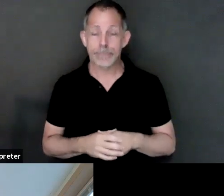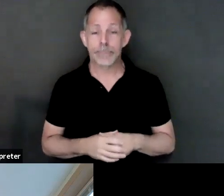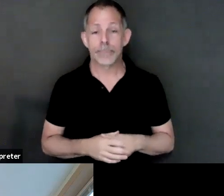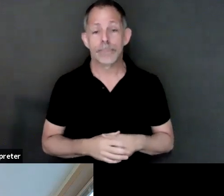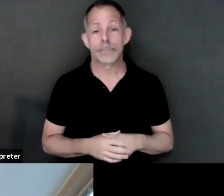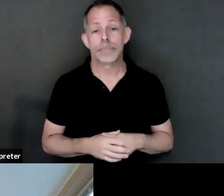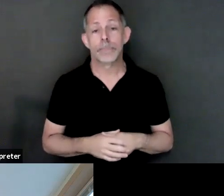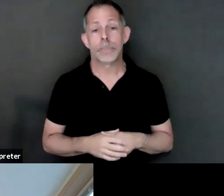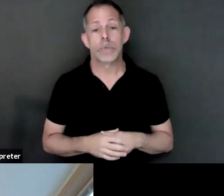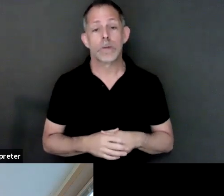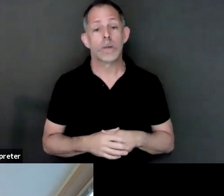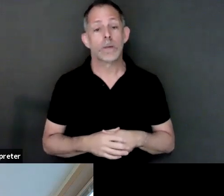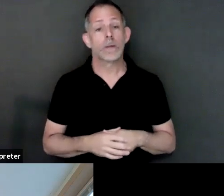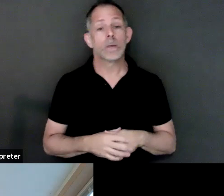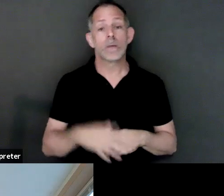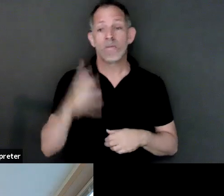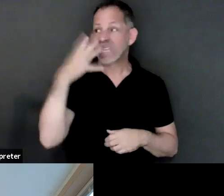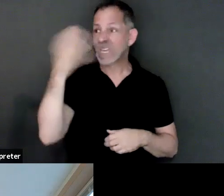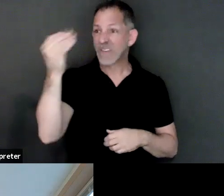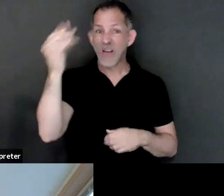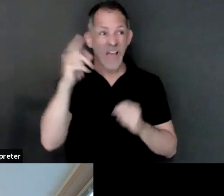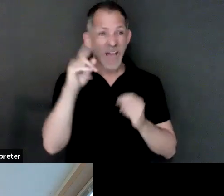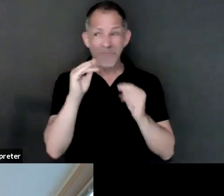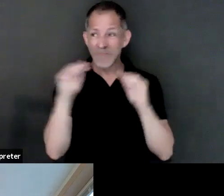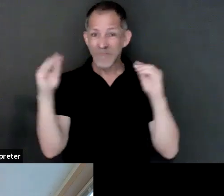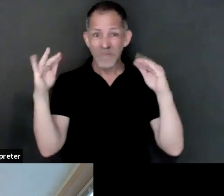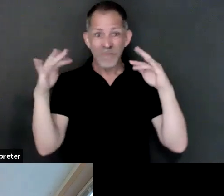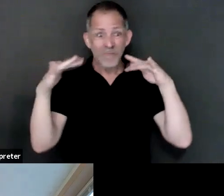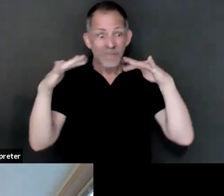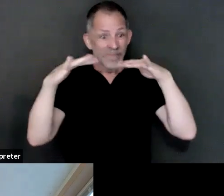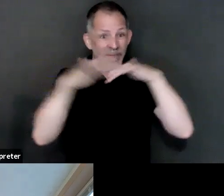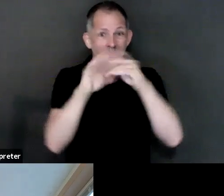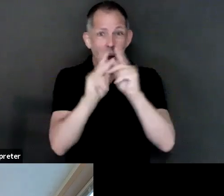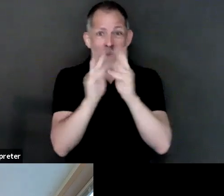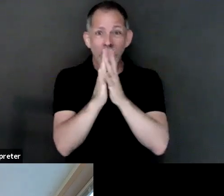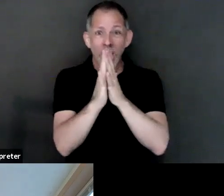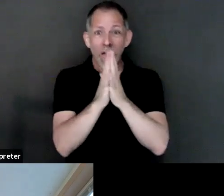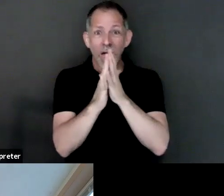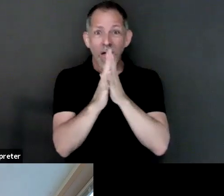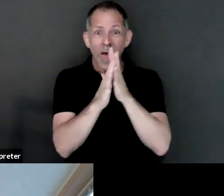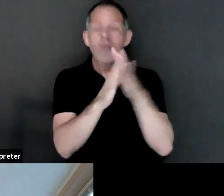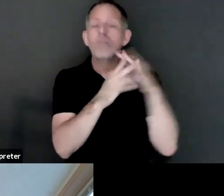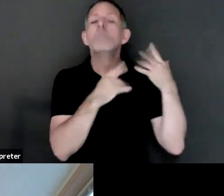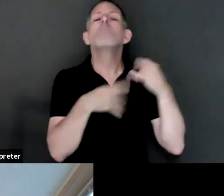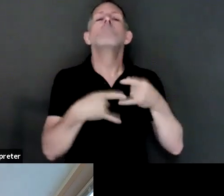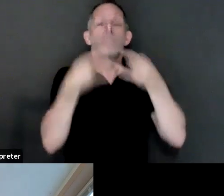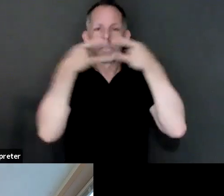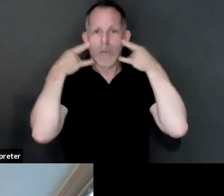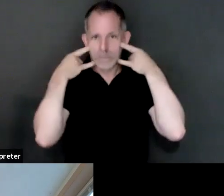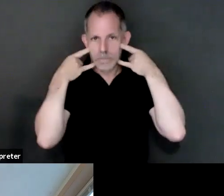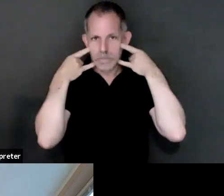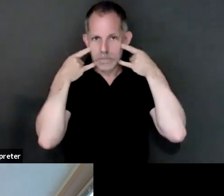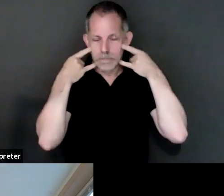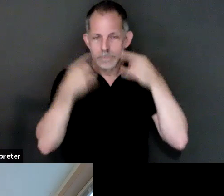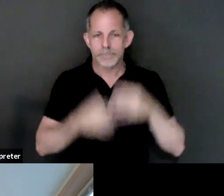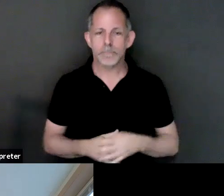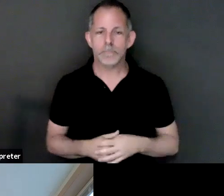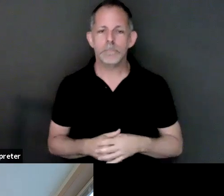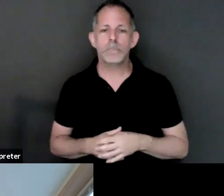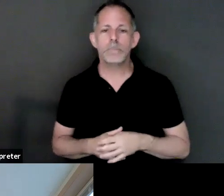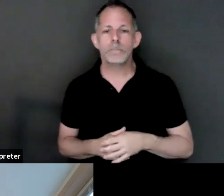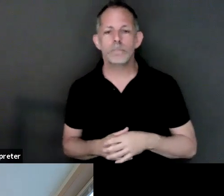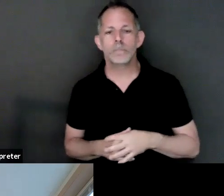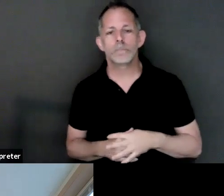of what we call aerosols, what comes out of our mouth, invisible clouds of tiny droplets when